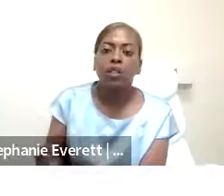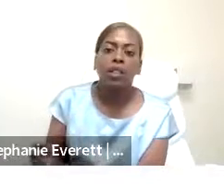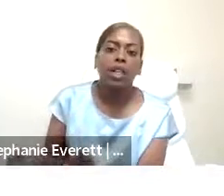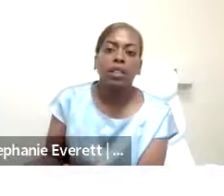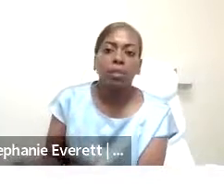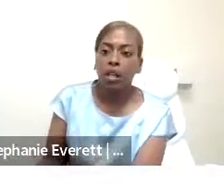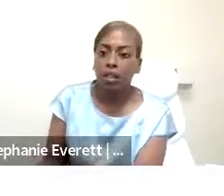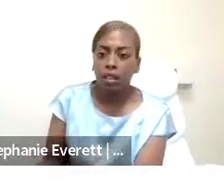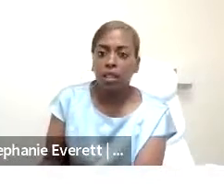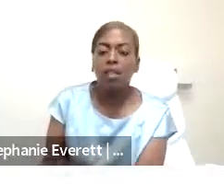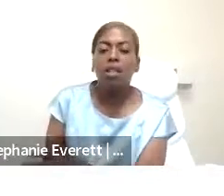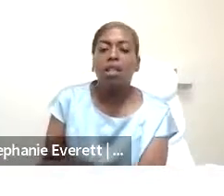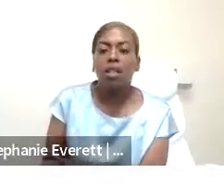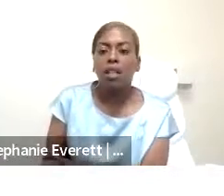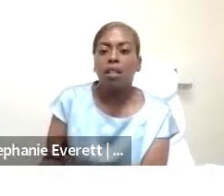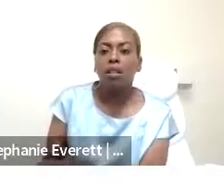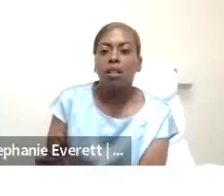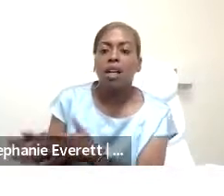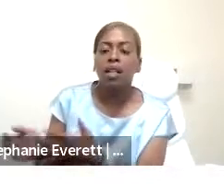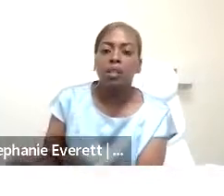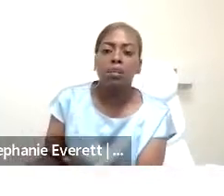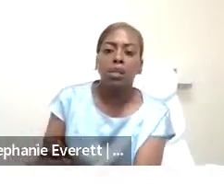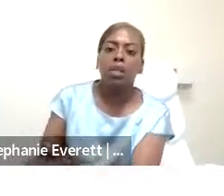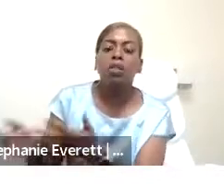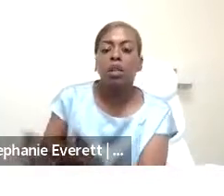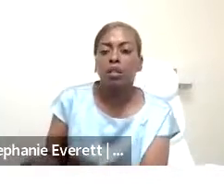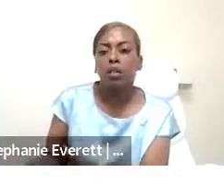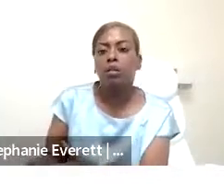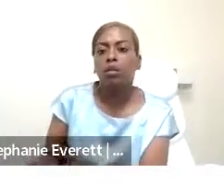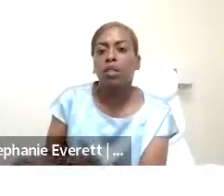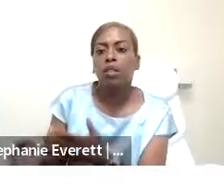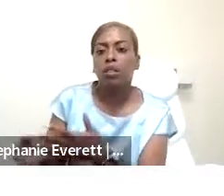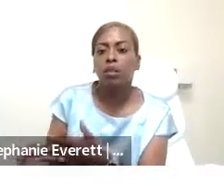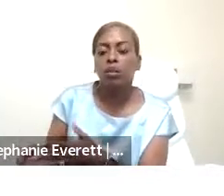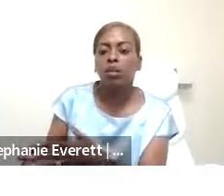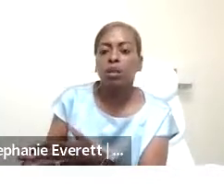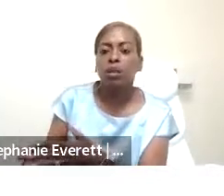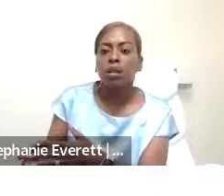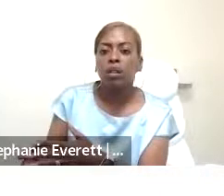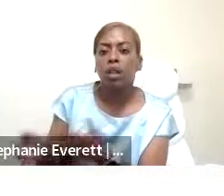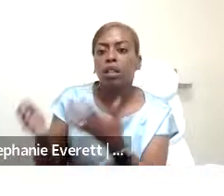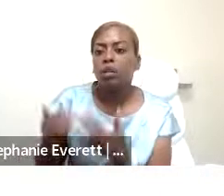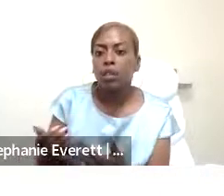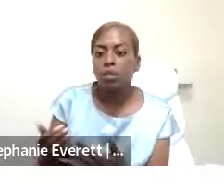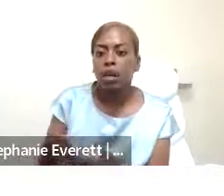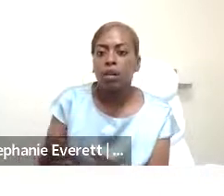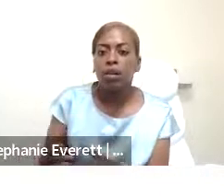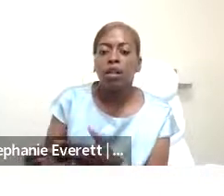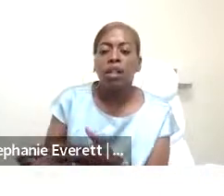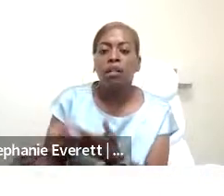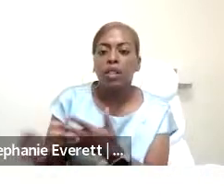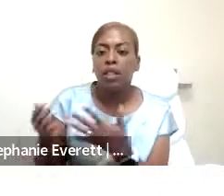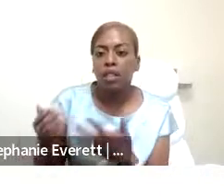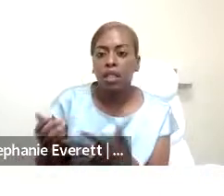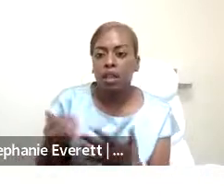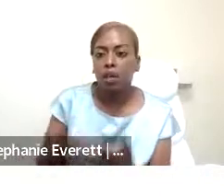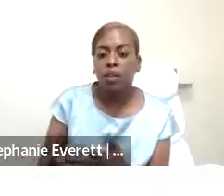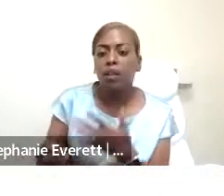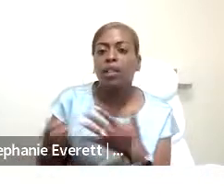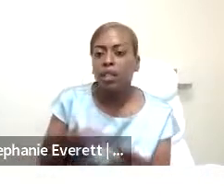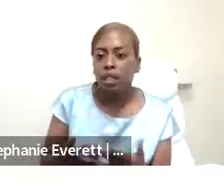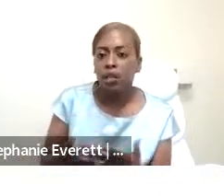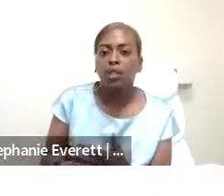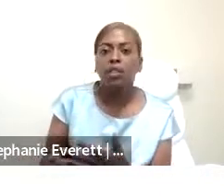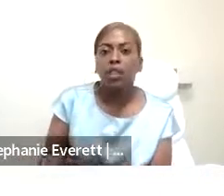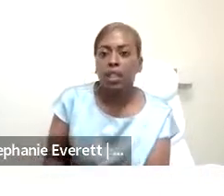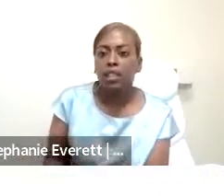we should look at as a policy, then that is something that you also need to talk to us about. There is another way